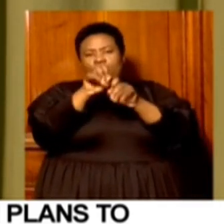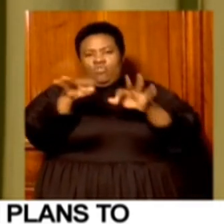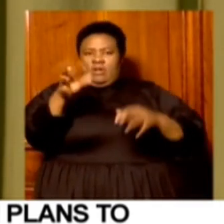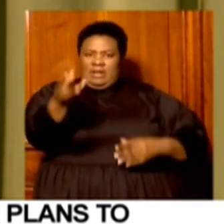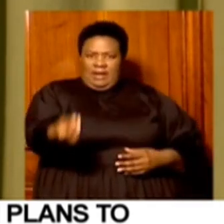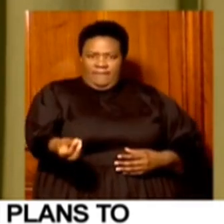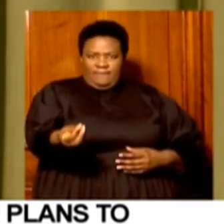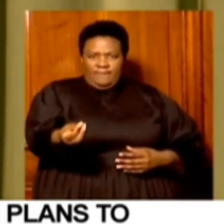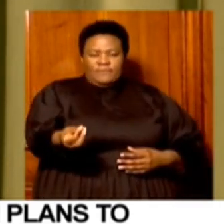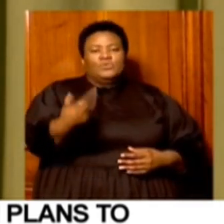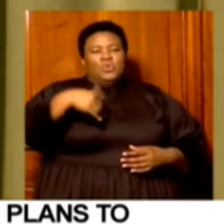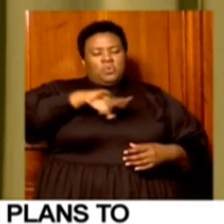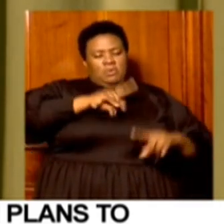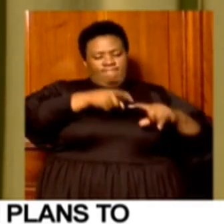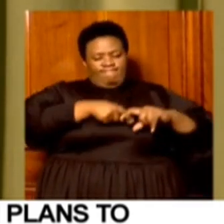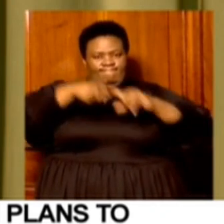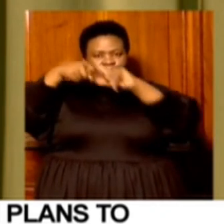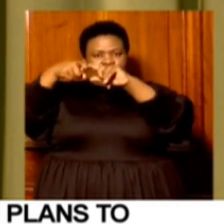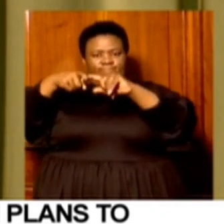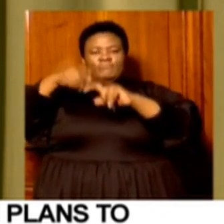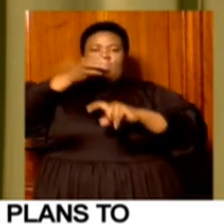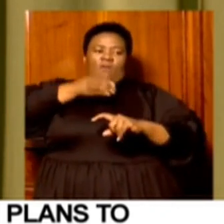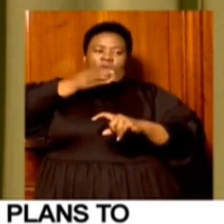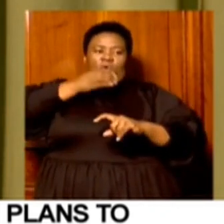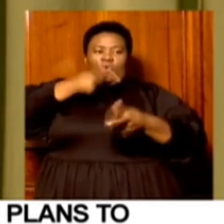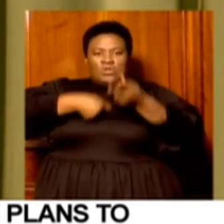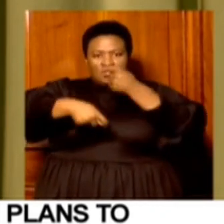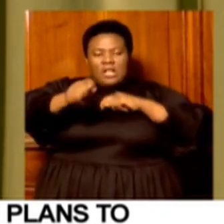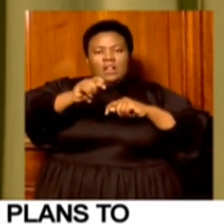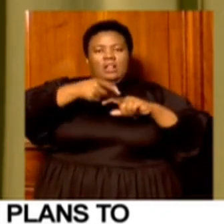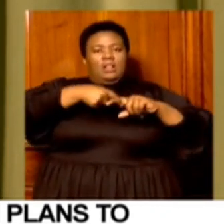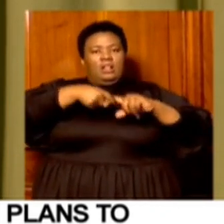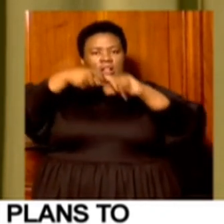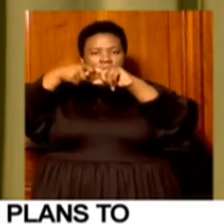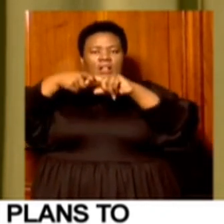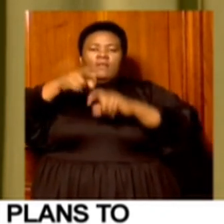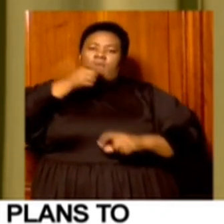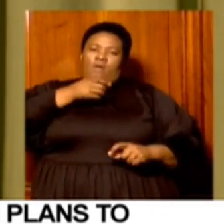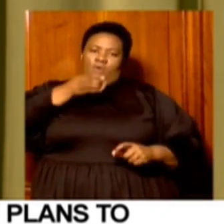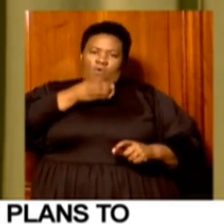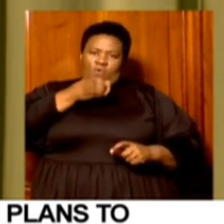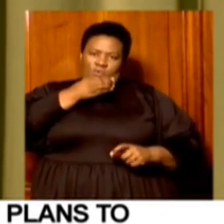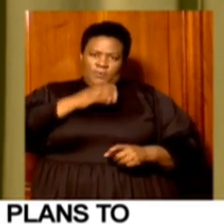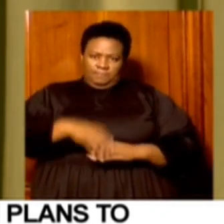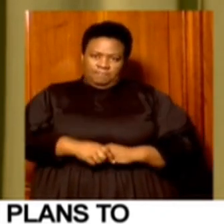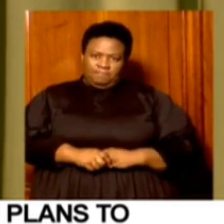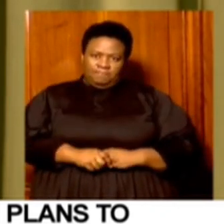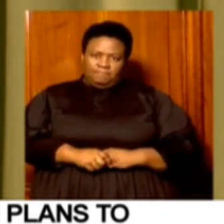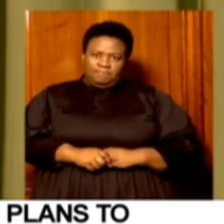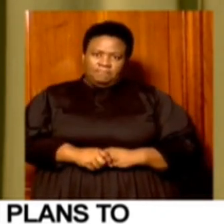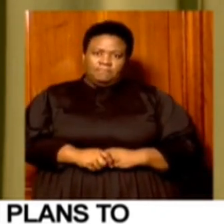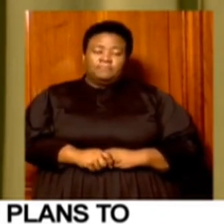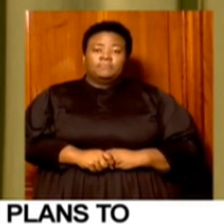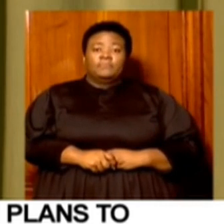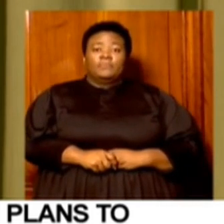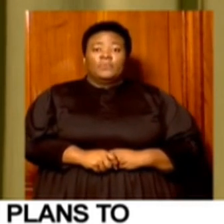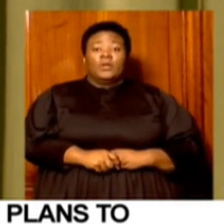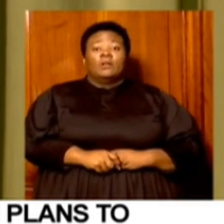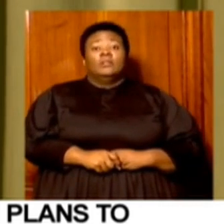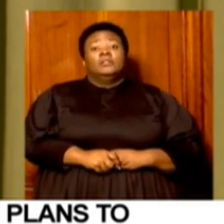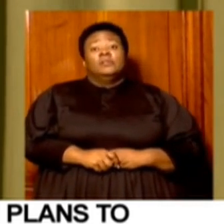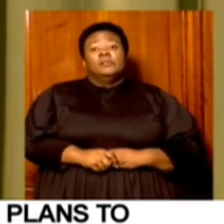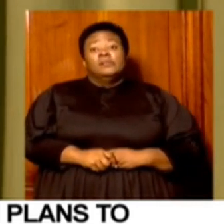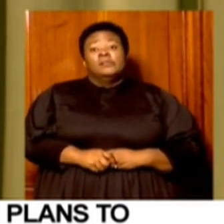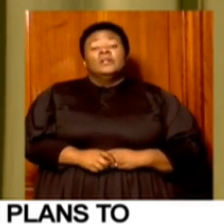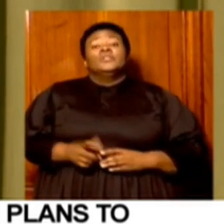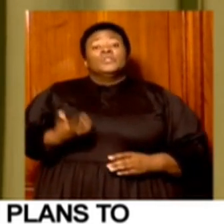suspending the uptake of alcohol, the sale of alcohol, and the consumption of alcohol. In this regard,